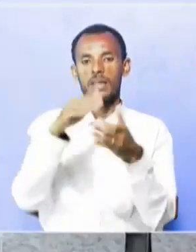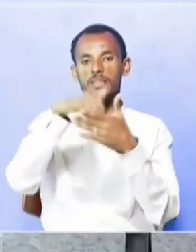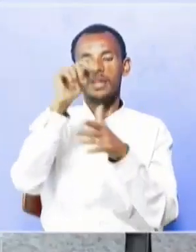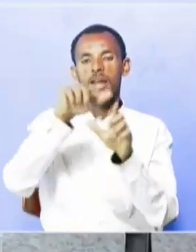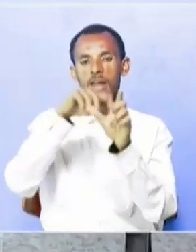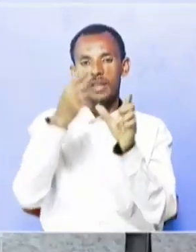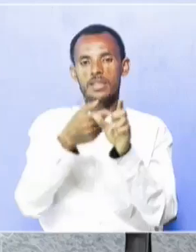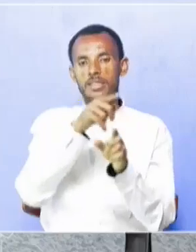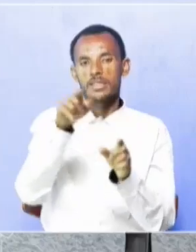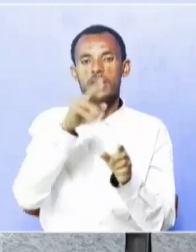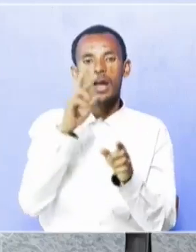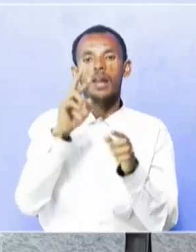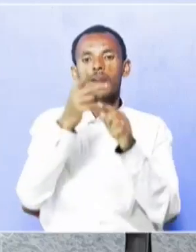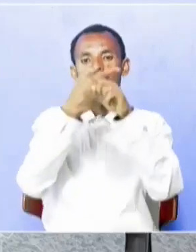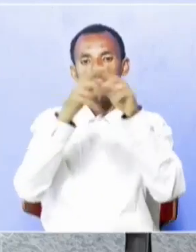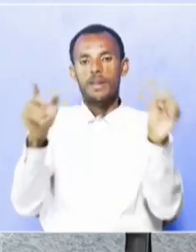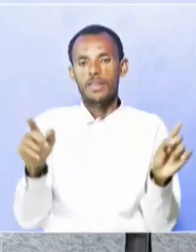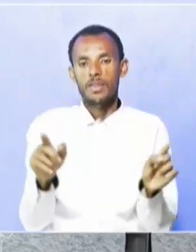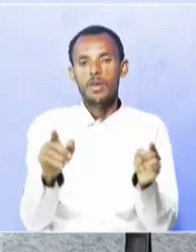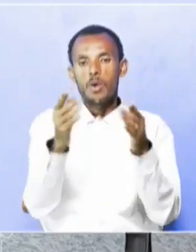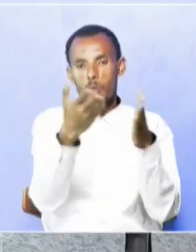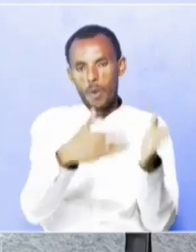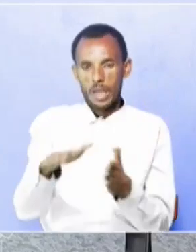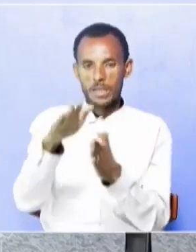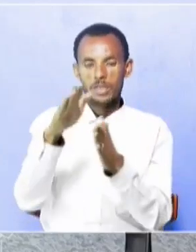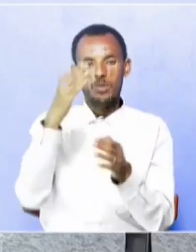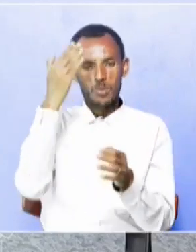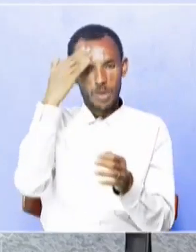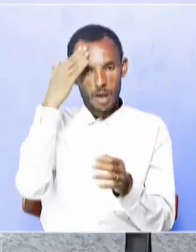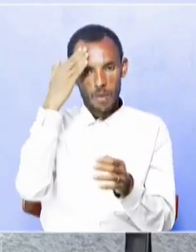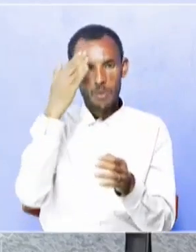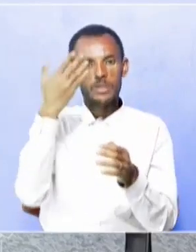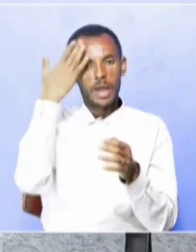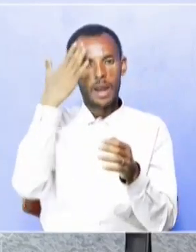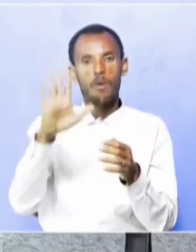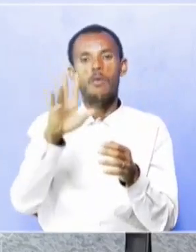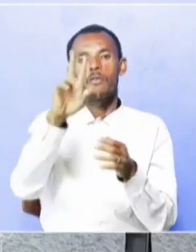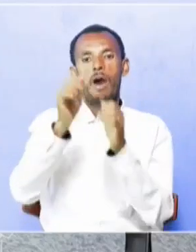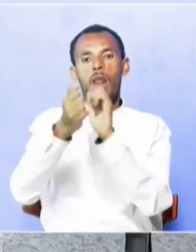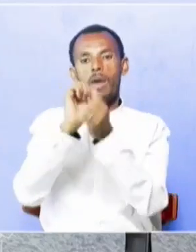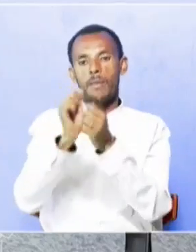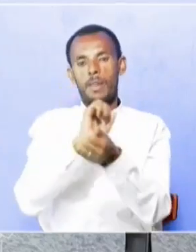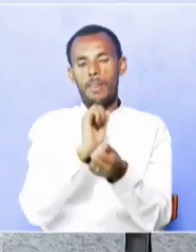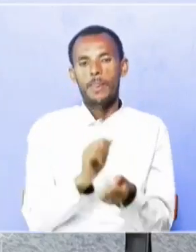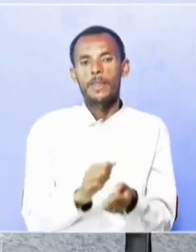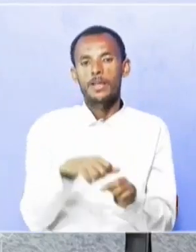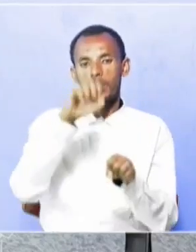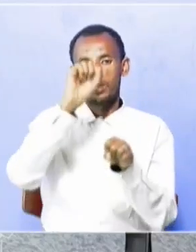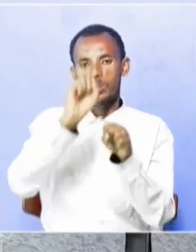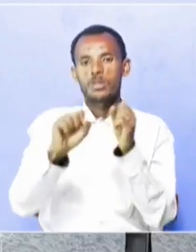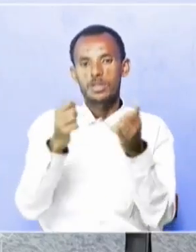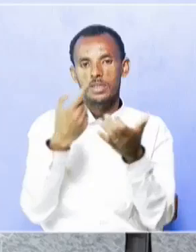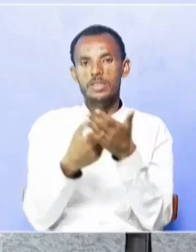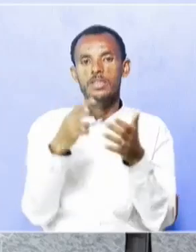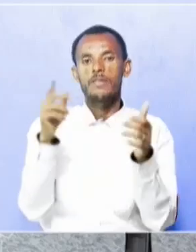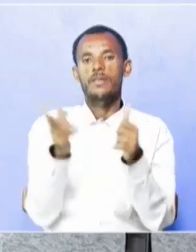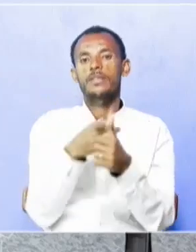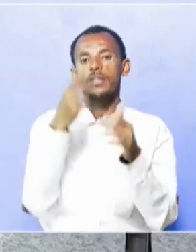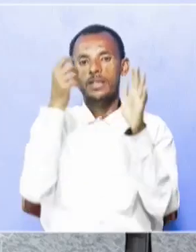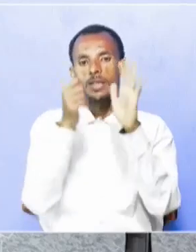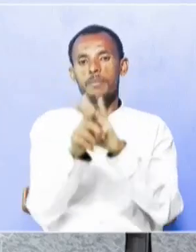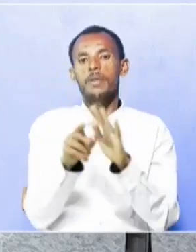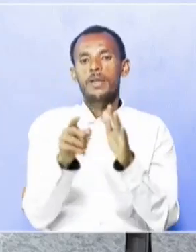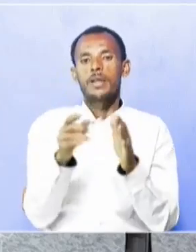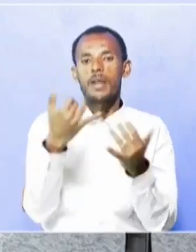but there are different ways to find the unknown variables that you have here. Okay, so this is the first example.